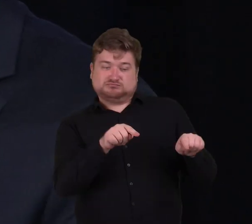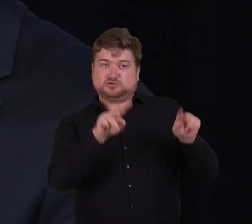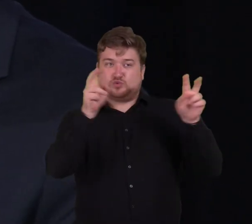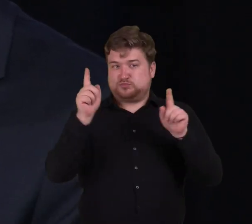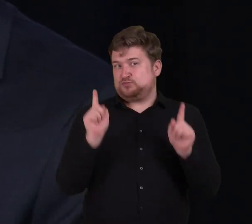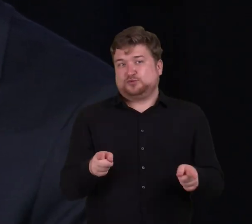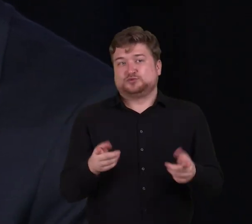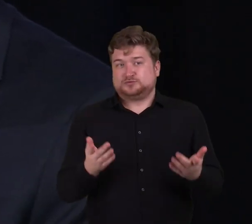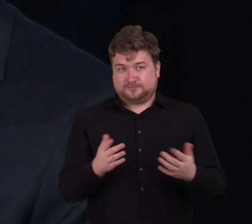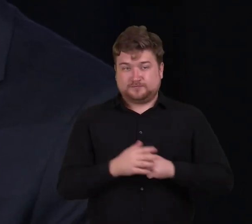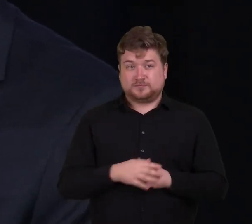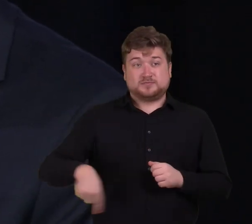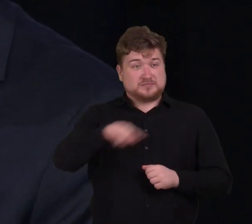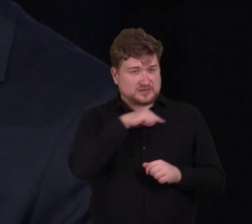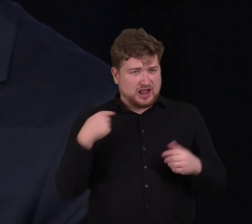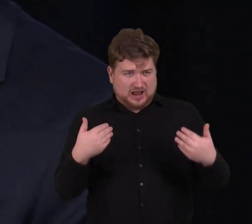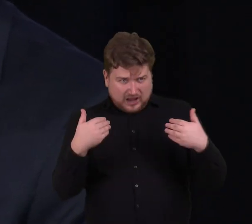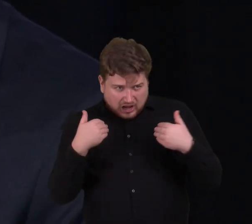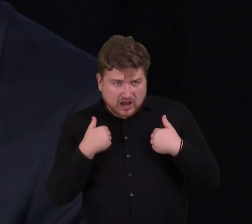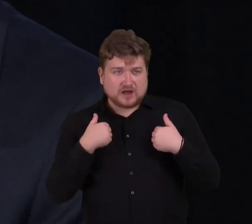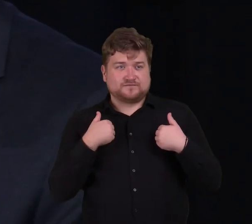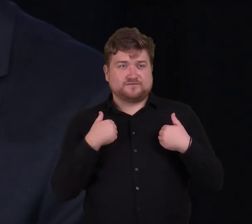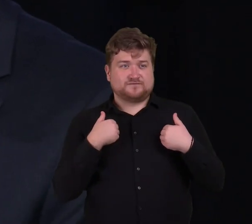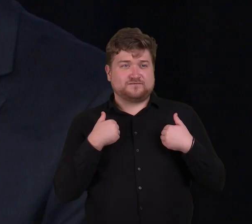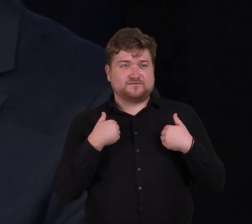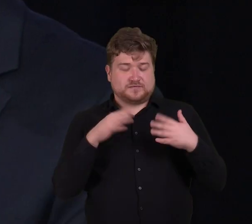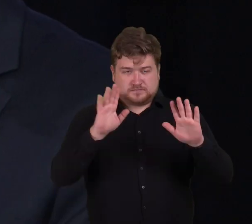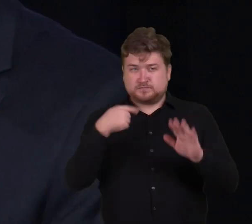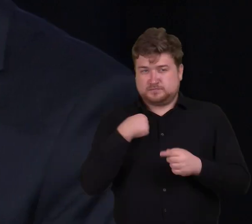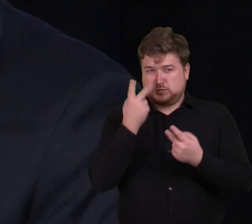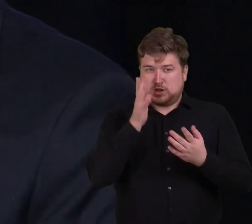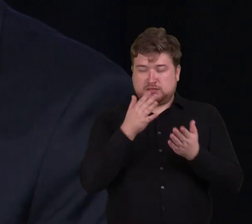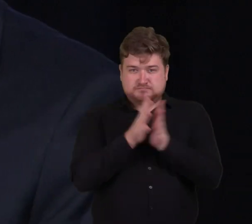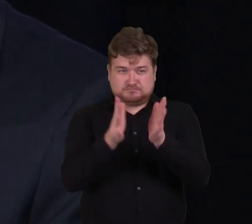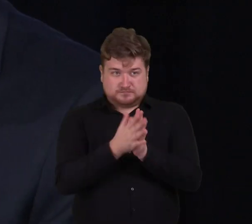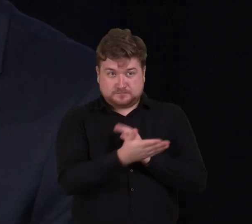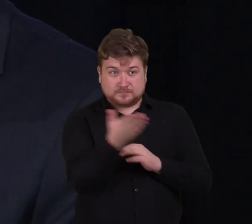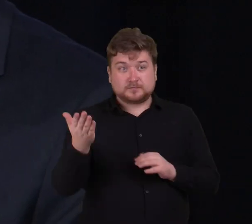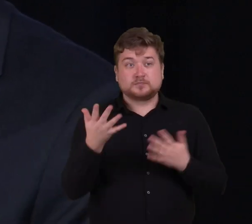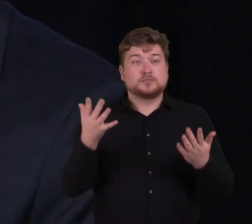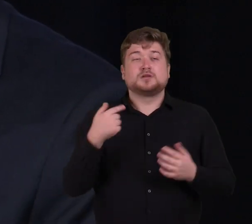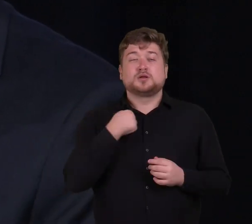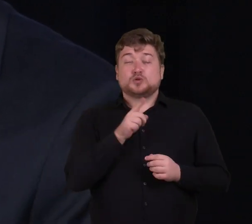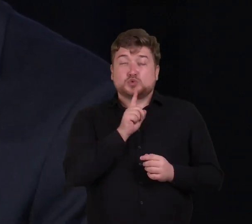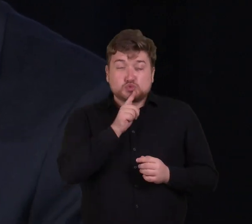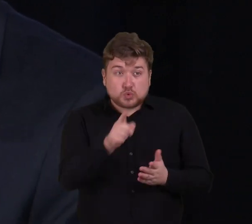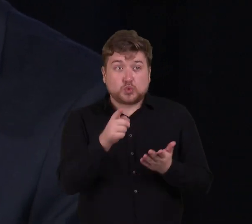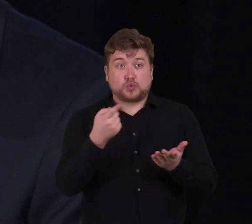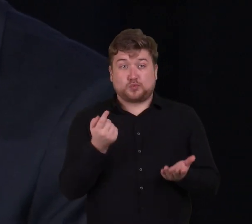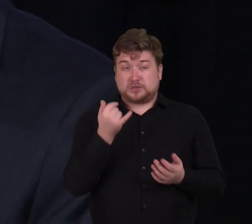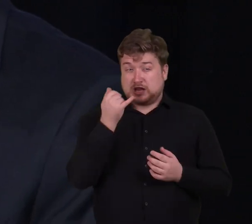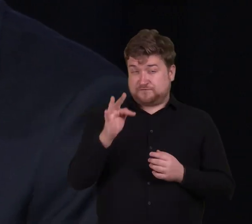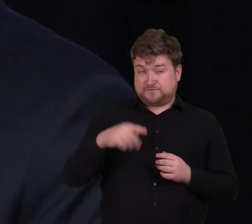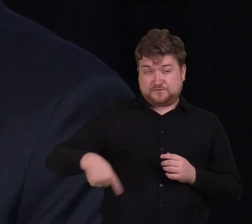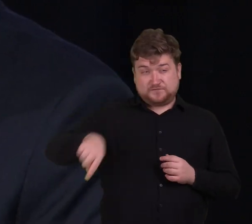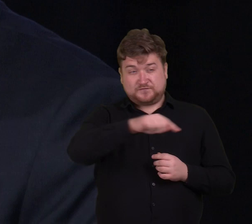compare our way to approach things, the time we need, compared to that what's happening in China. We are far away from being competitive,